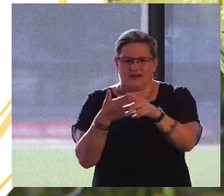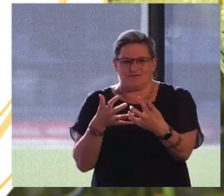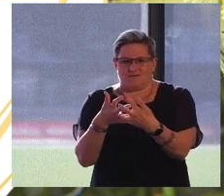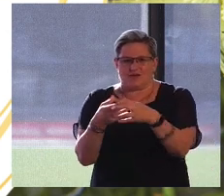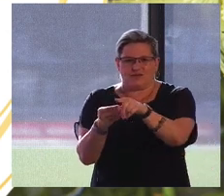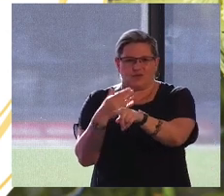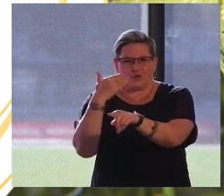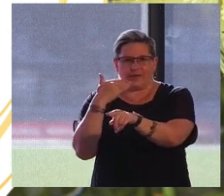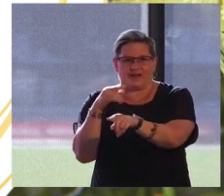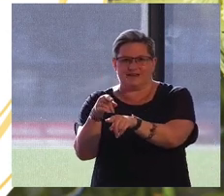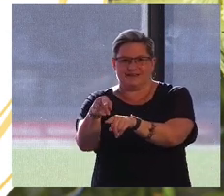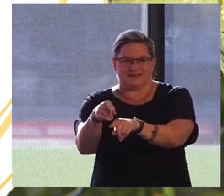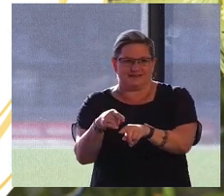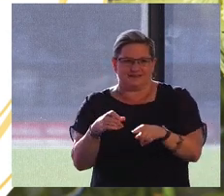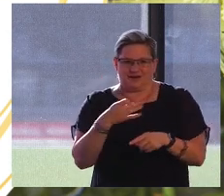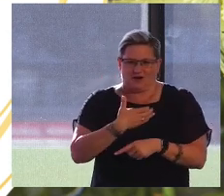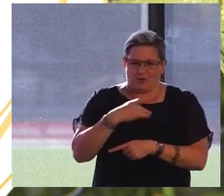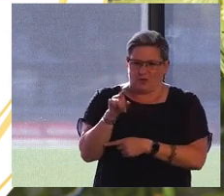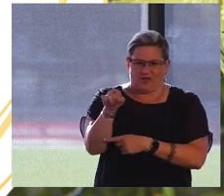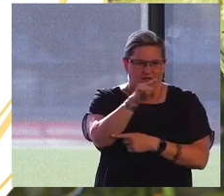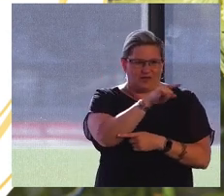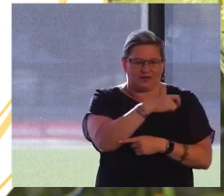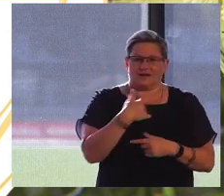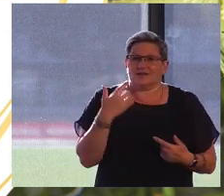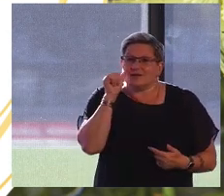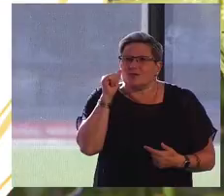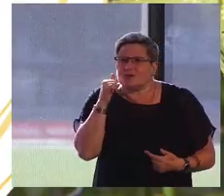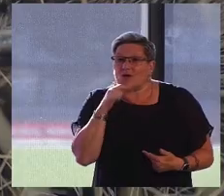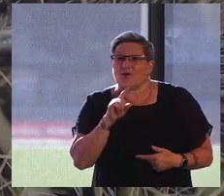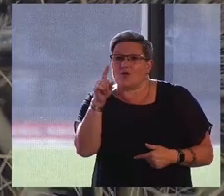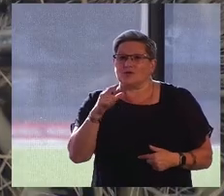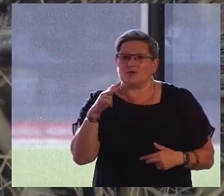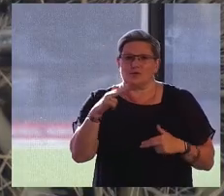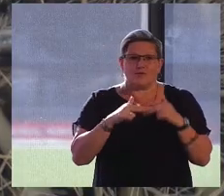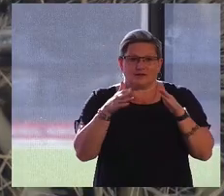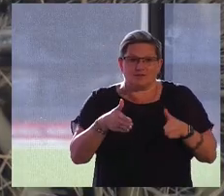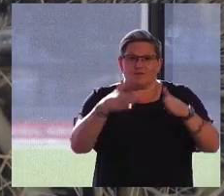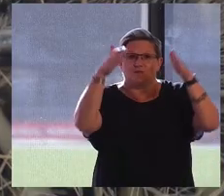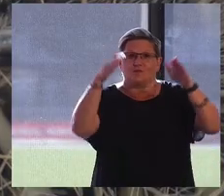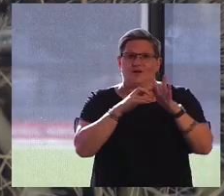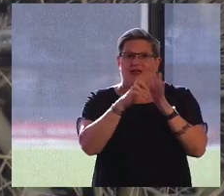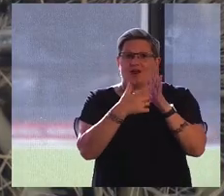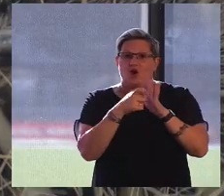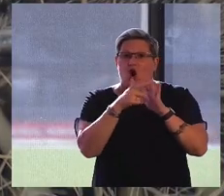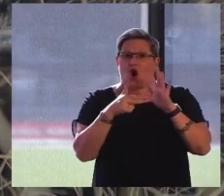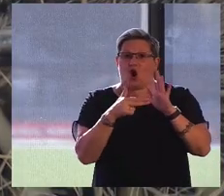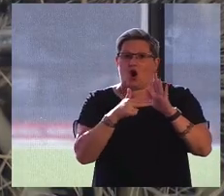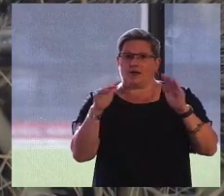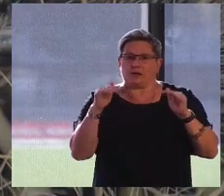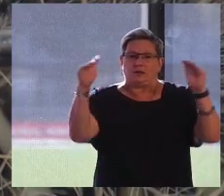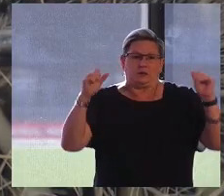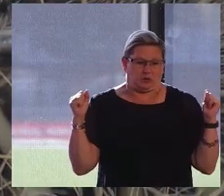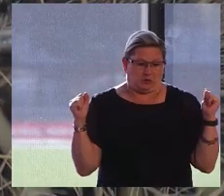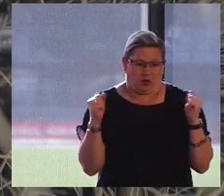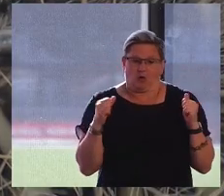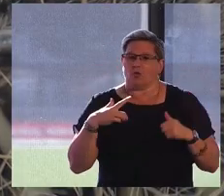our comfort in mind, whether that be, you know, working in an office block that's has the air conditioning set for men in suits,